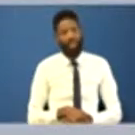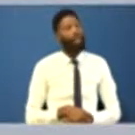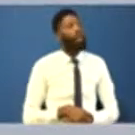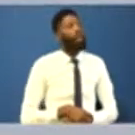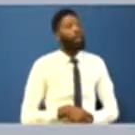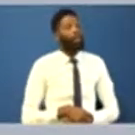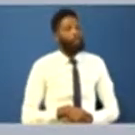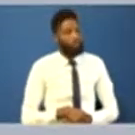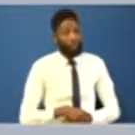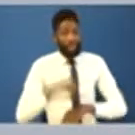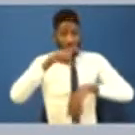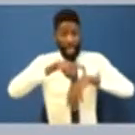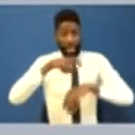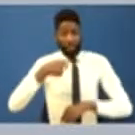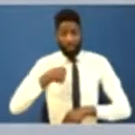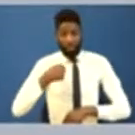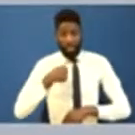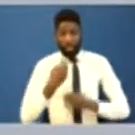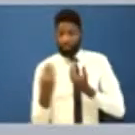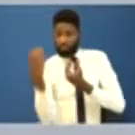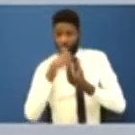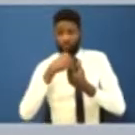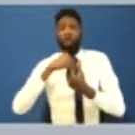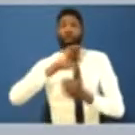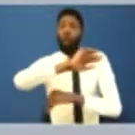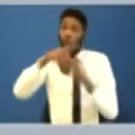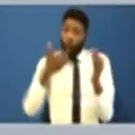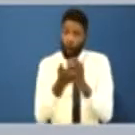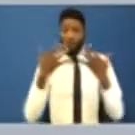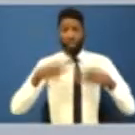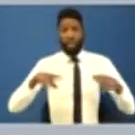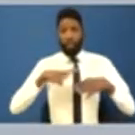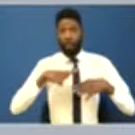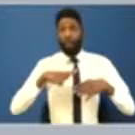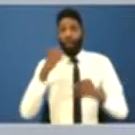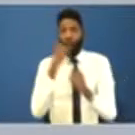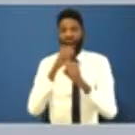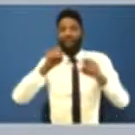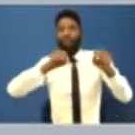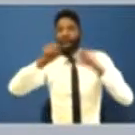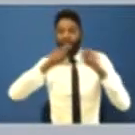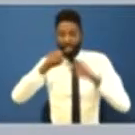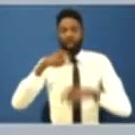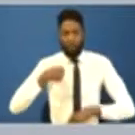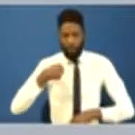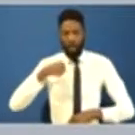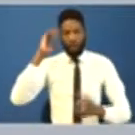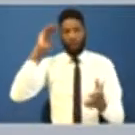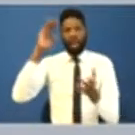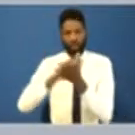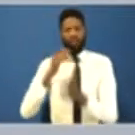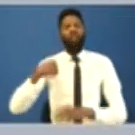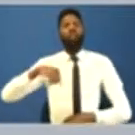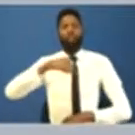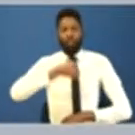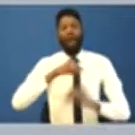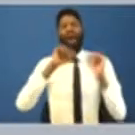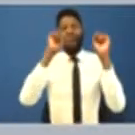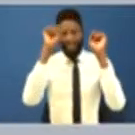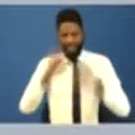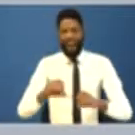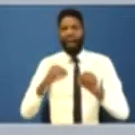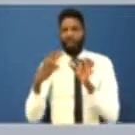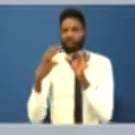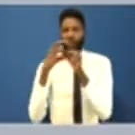when i include everybody in the management i believe that we are able to to do to